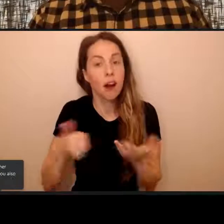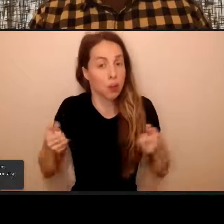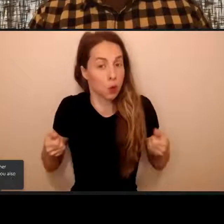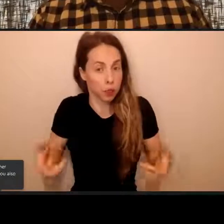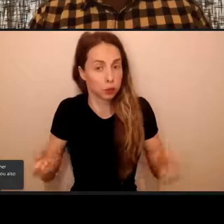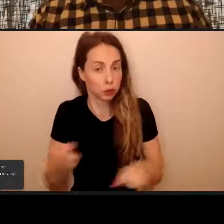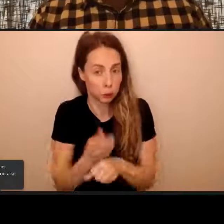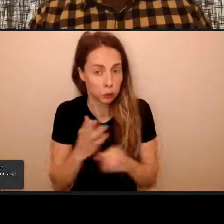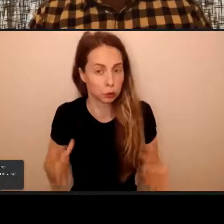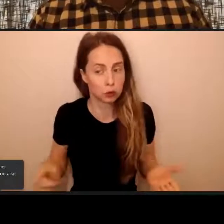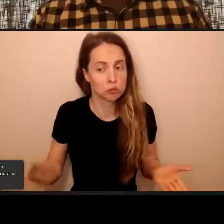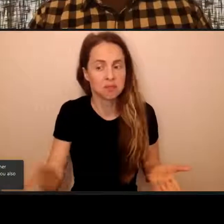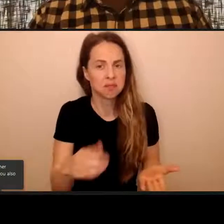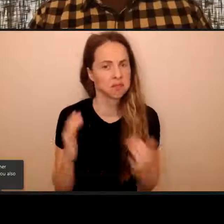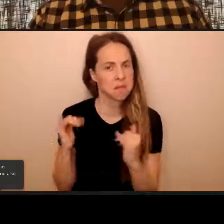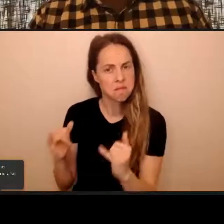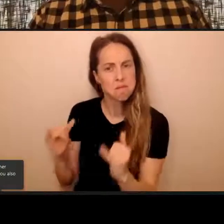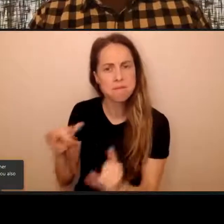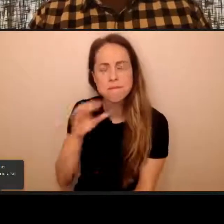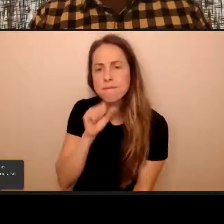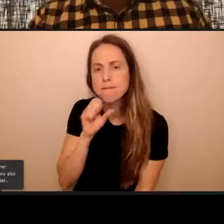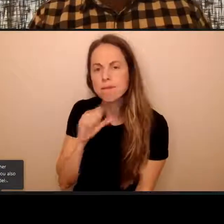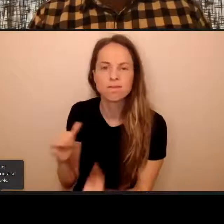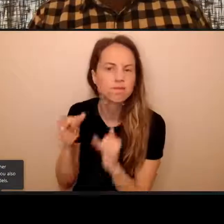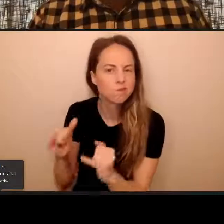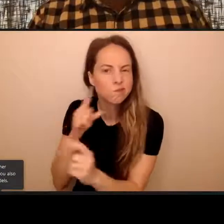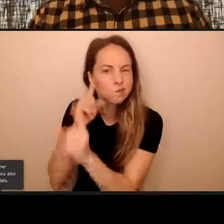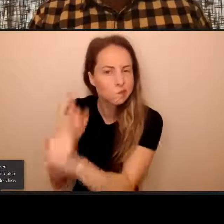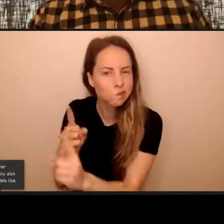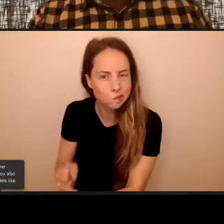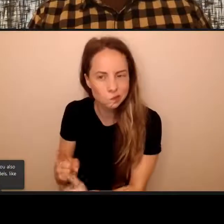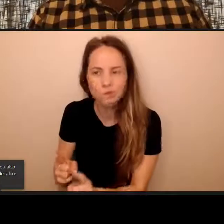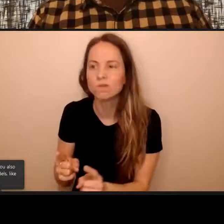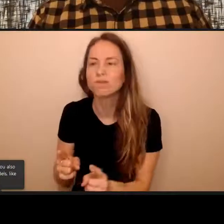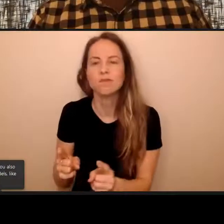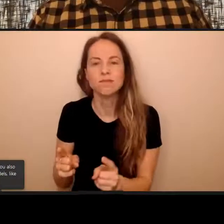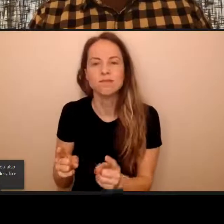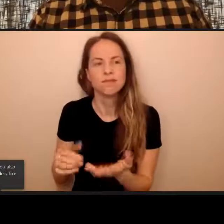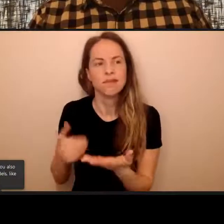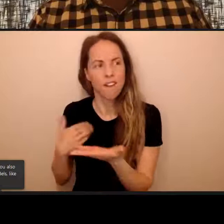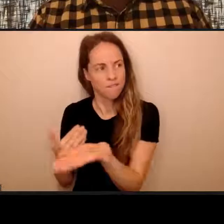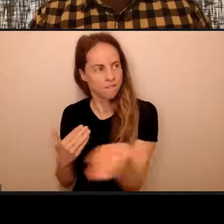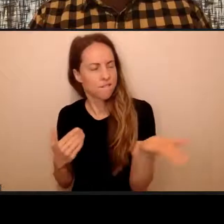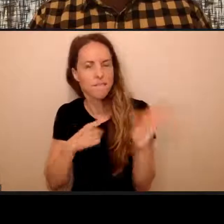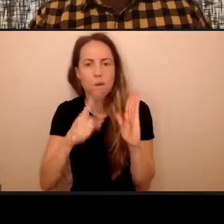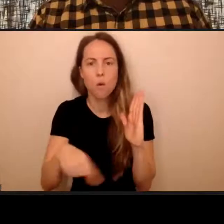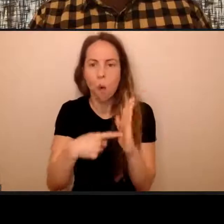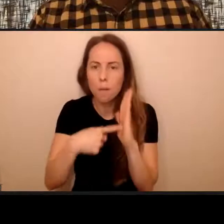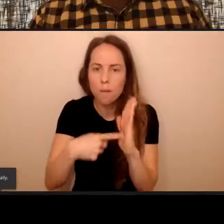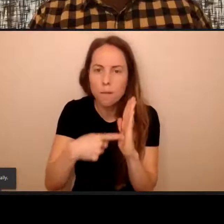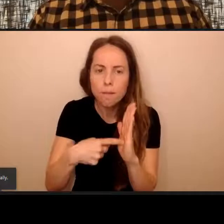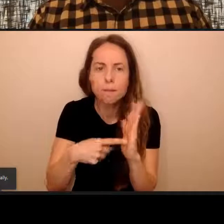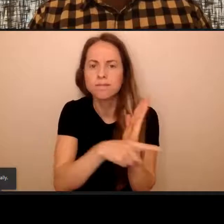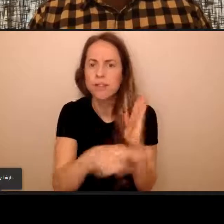similar goals. And we had role models, like I said, athletes who had competed in the games who were really high level